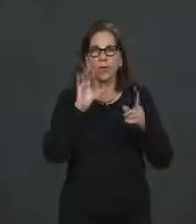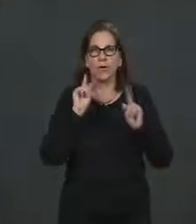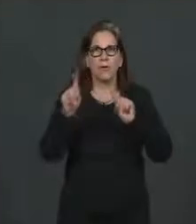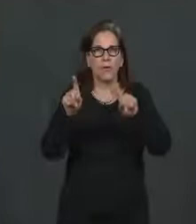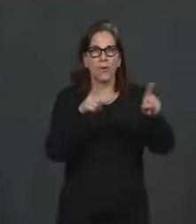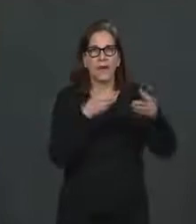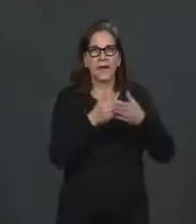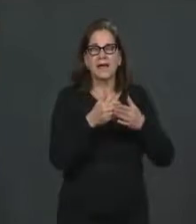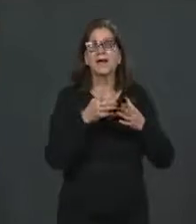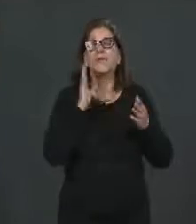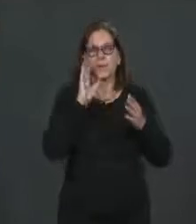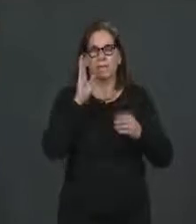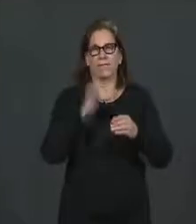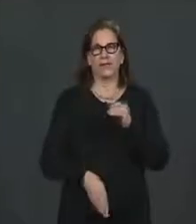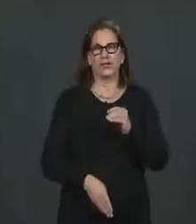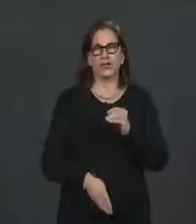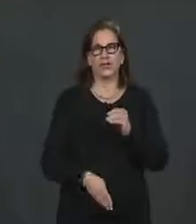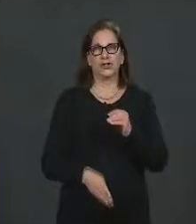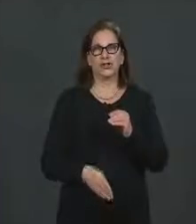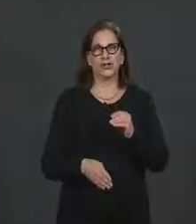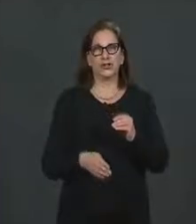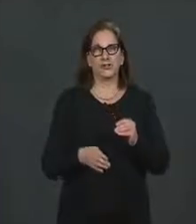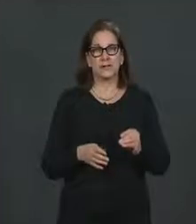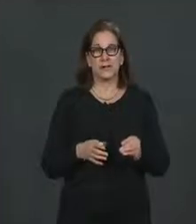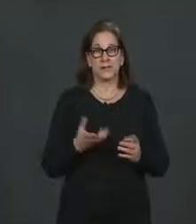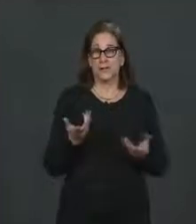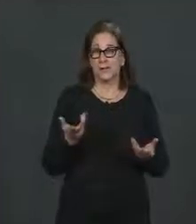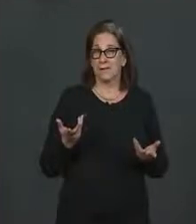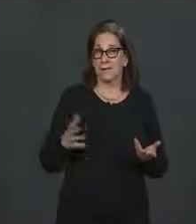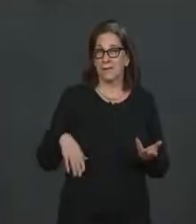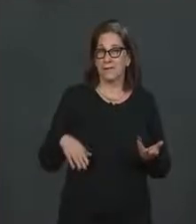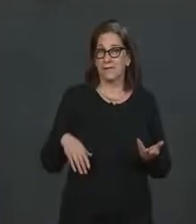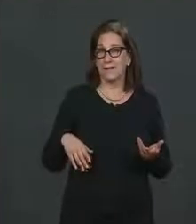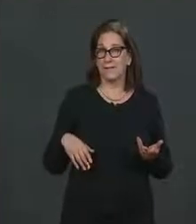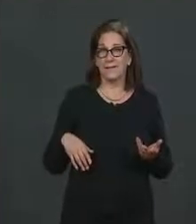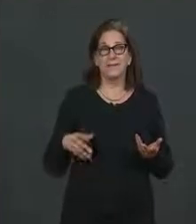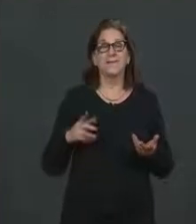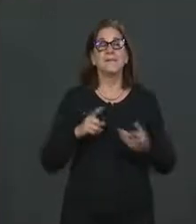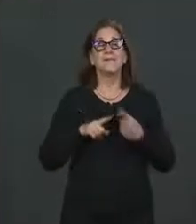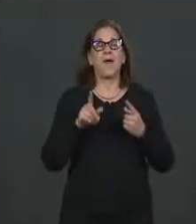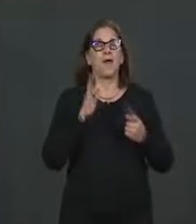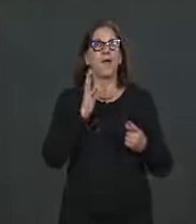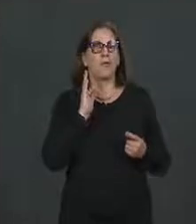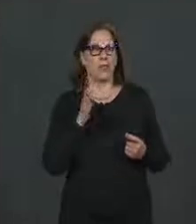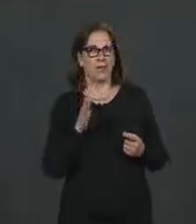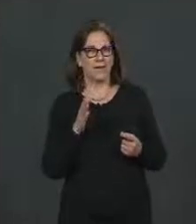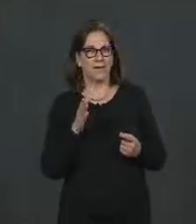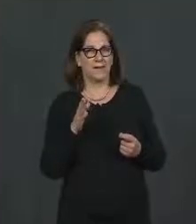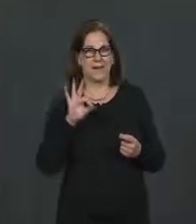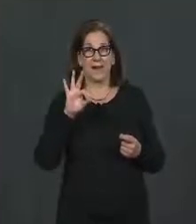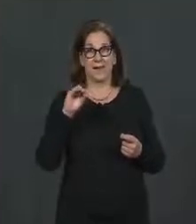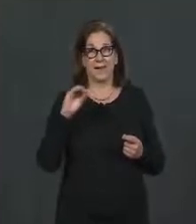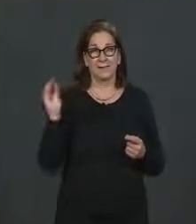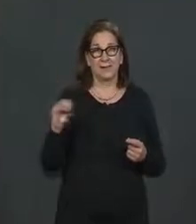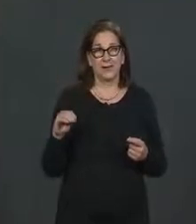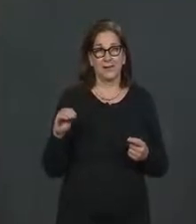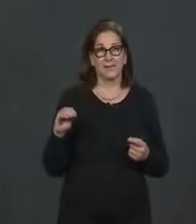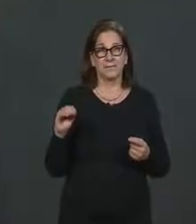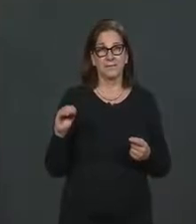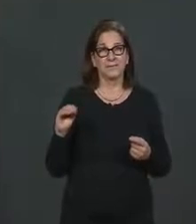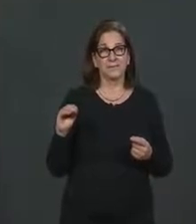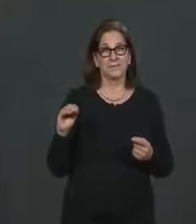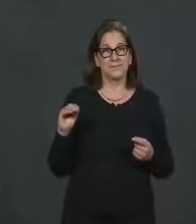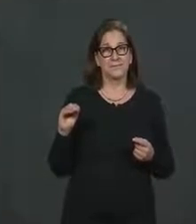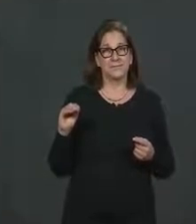even there, we aren't even halfway yet. But being at 90-90 just 3 weeks from today should give hope to the